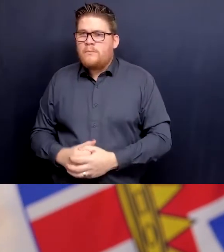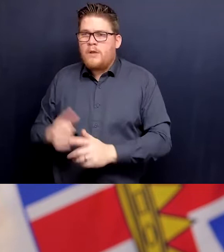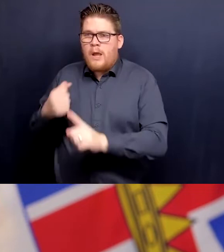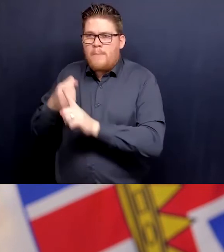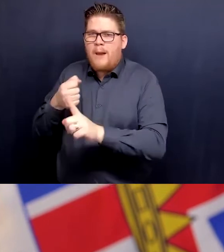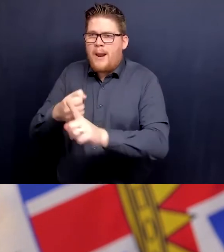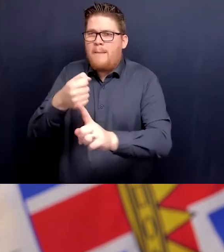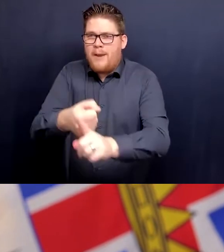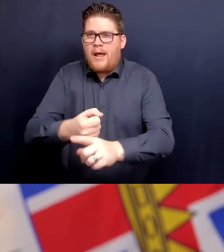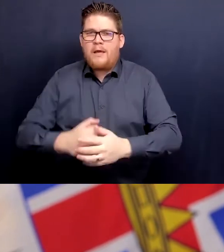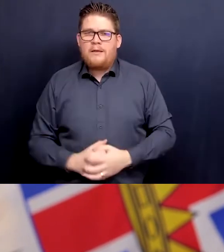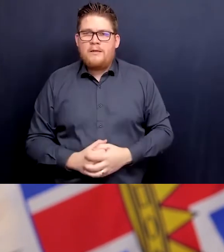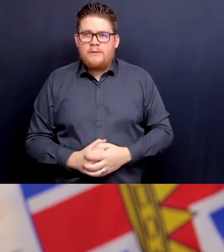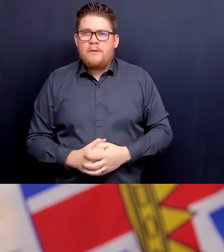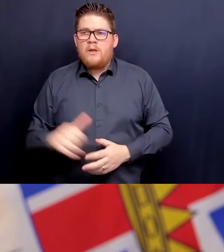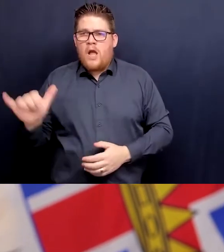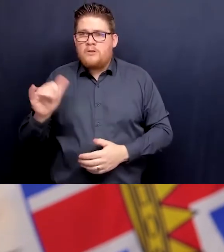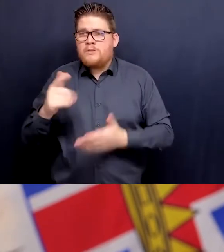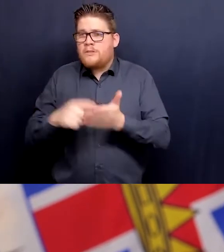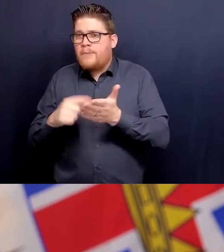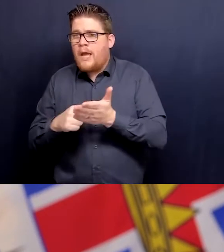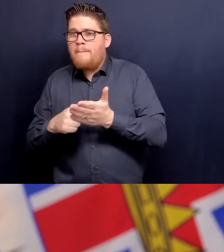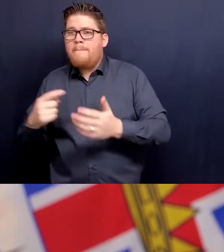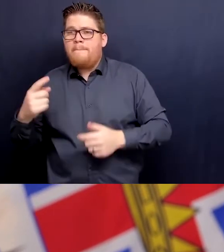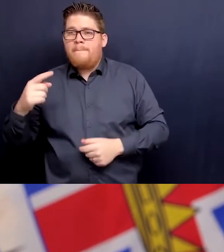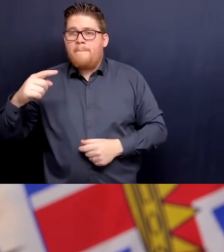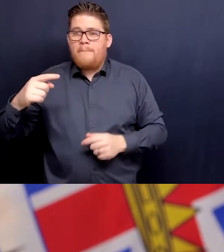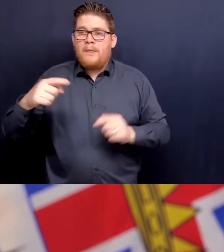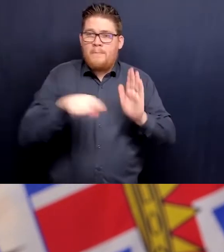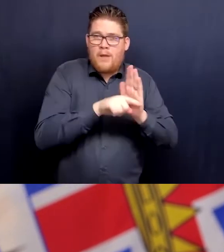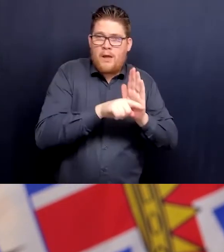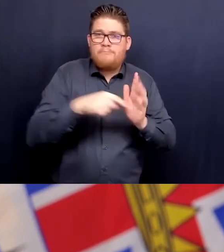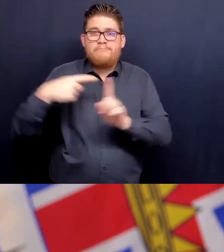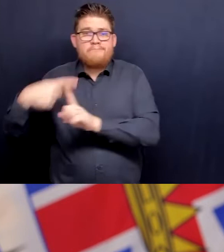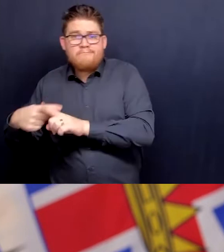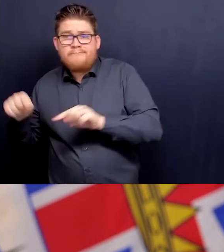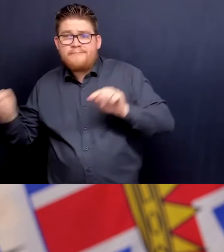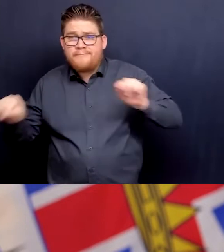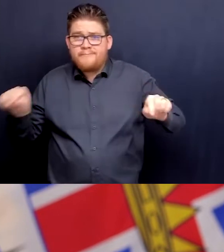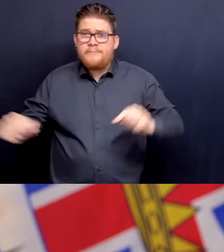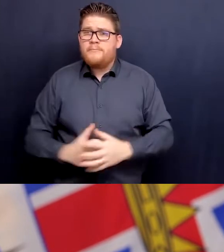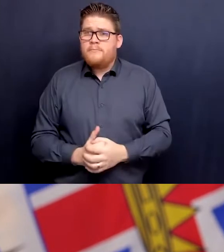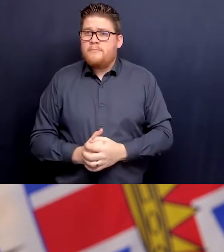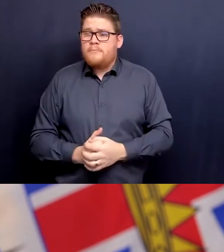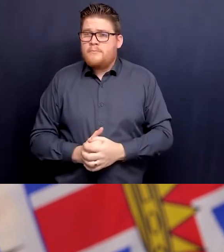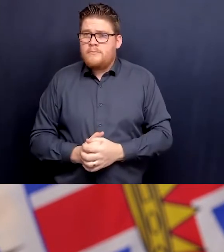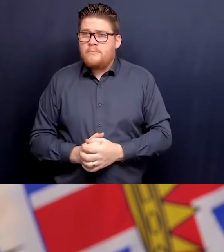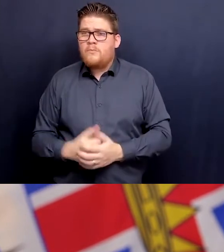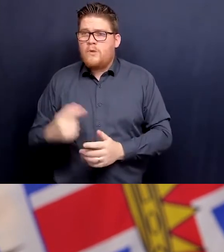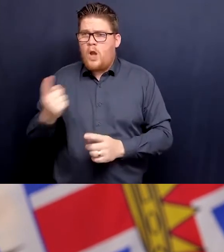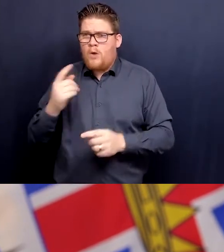but also negative. So we are at a place where we're in the balancing the risk of COVID and mitigating